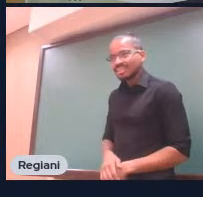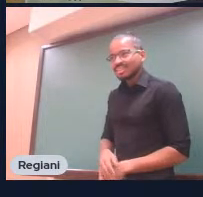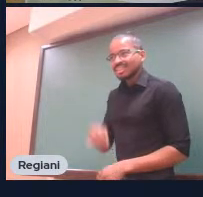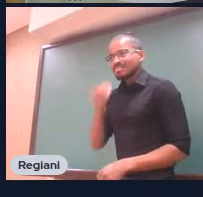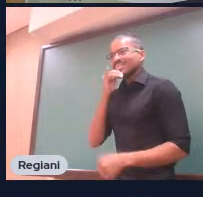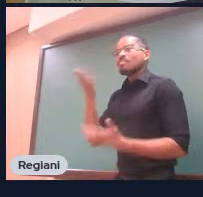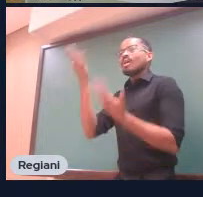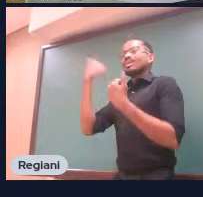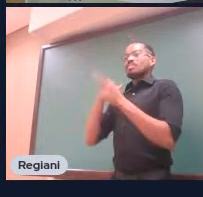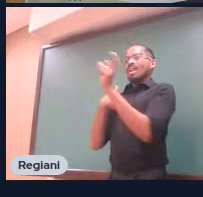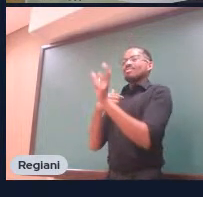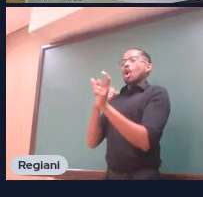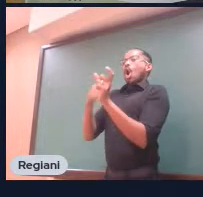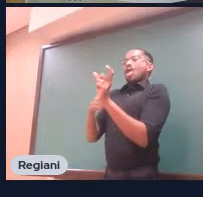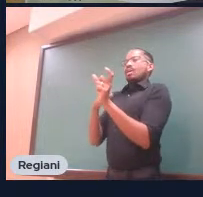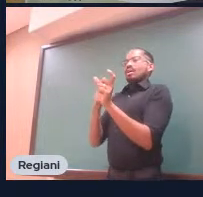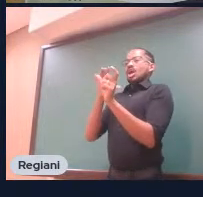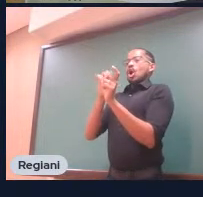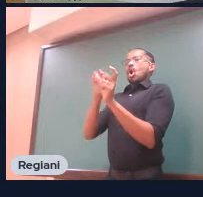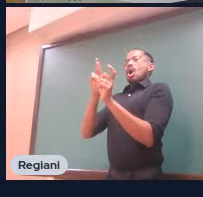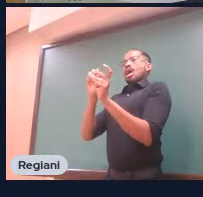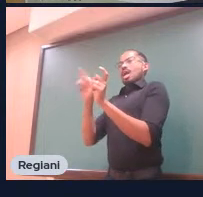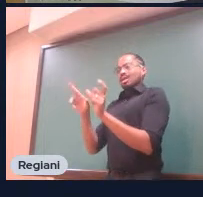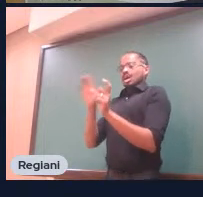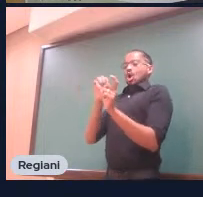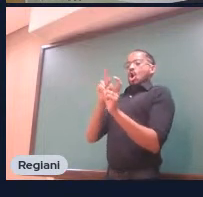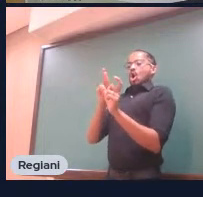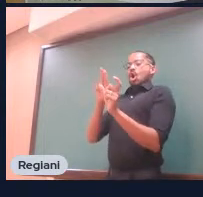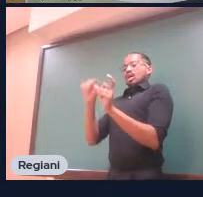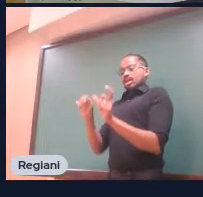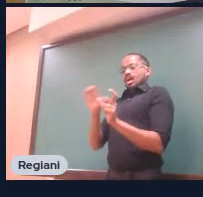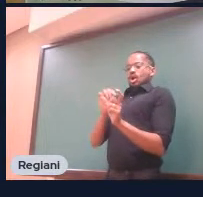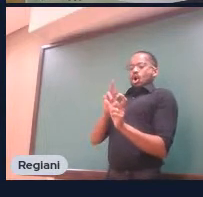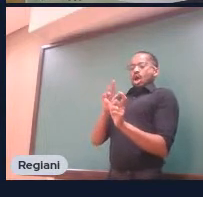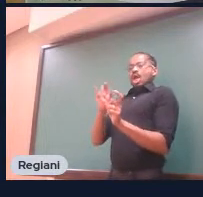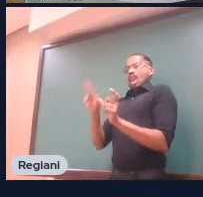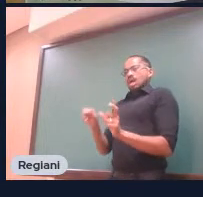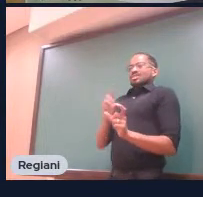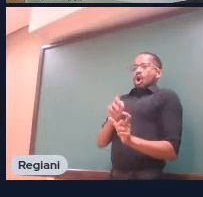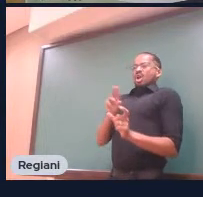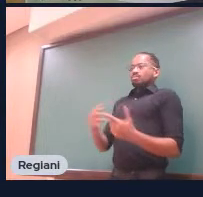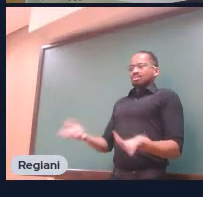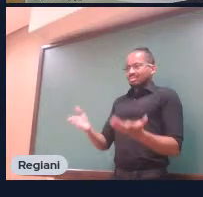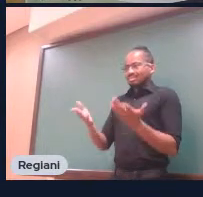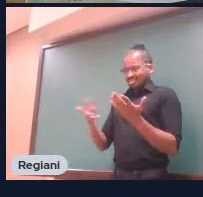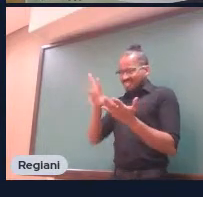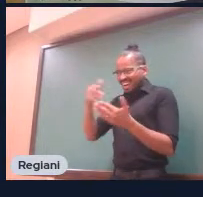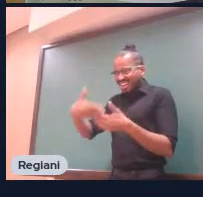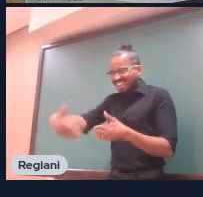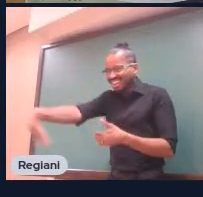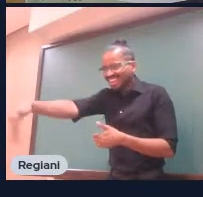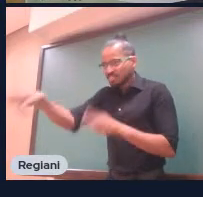300 meanings. I want to see meaning 265b and not any other one.